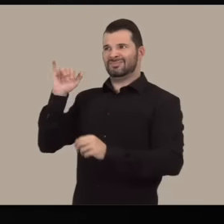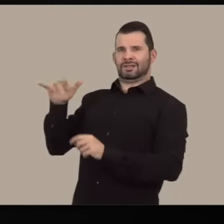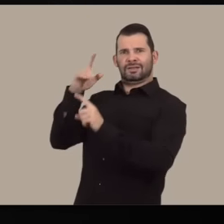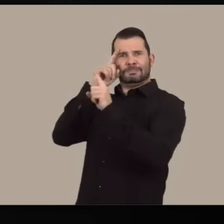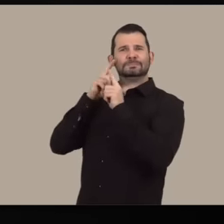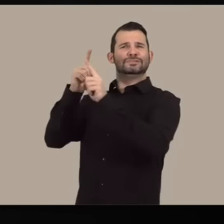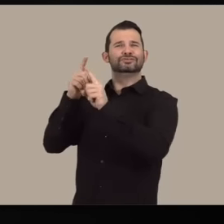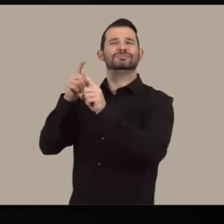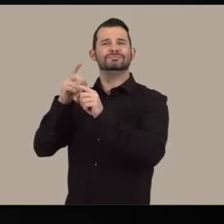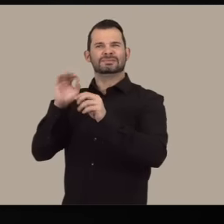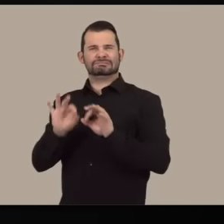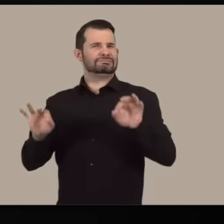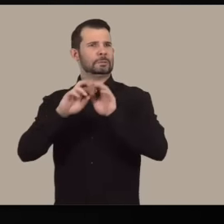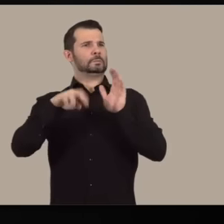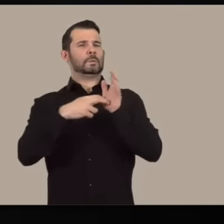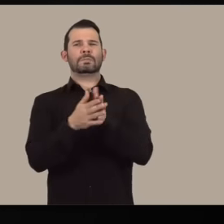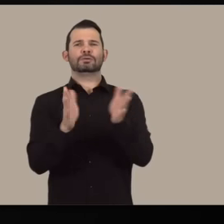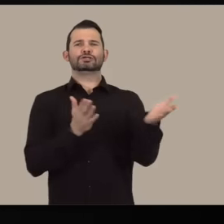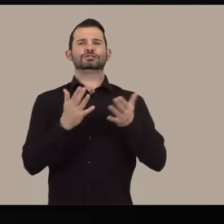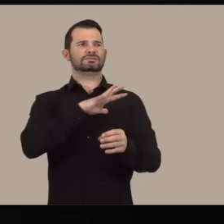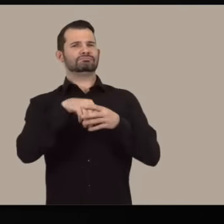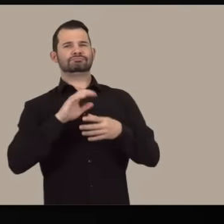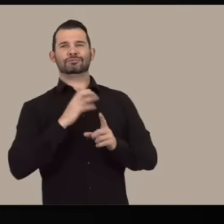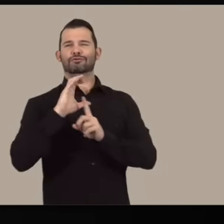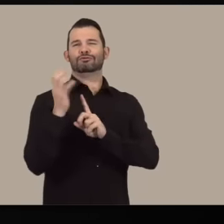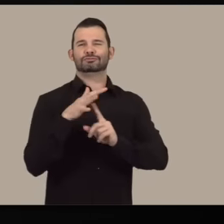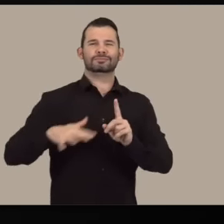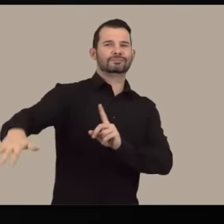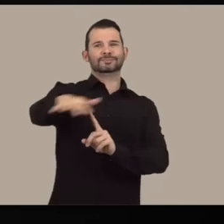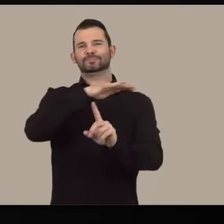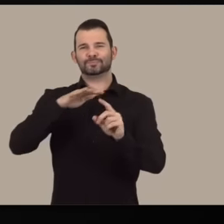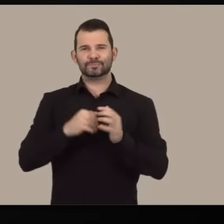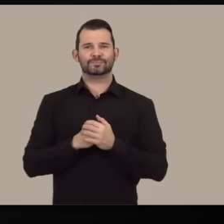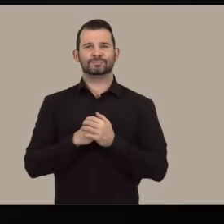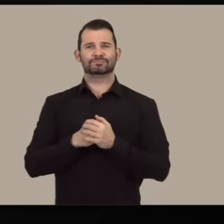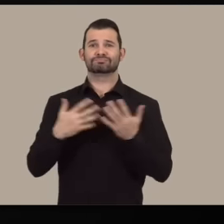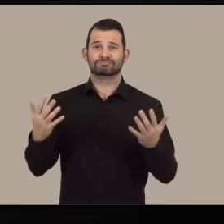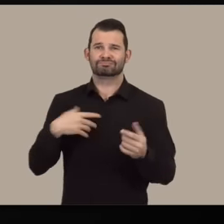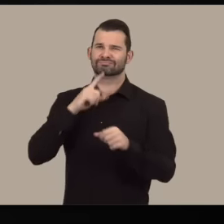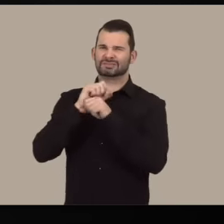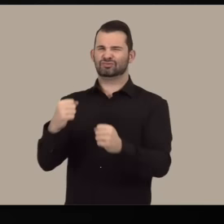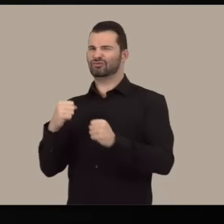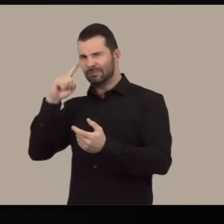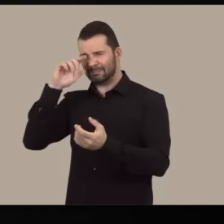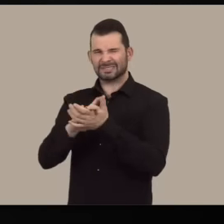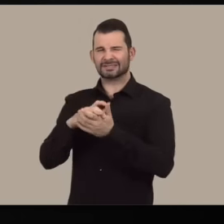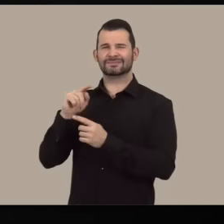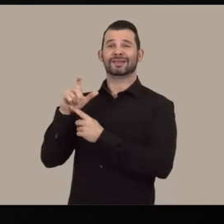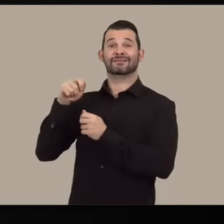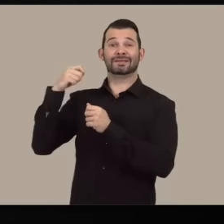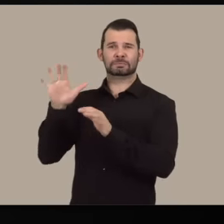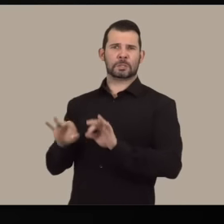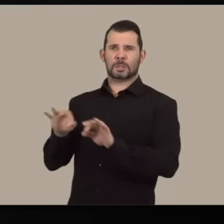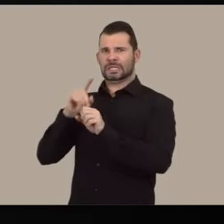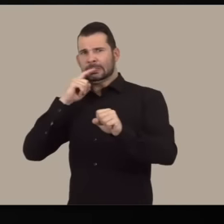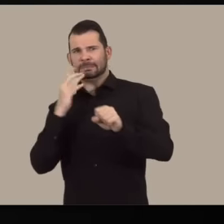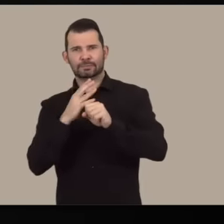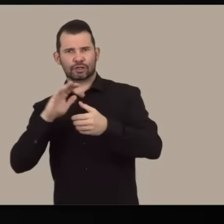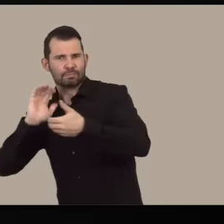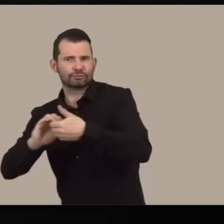this mission and for the crucial role of public service in our cultural landscape. And so I strongly believe in